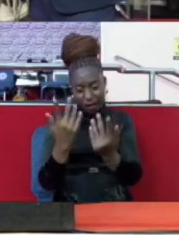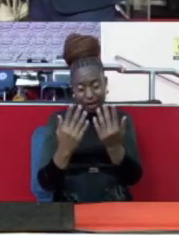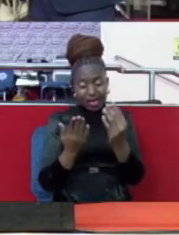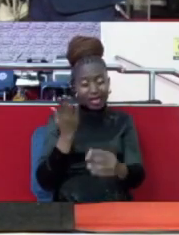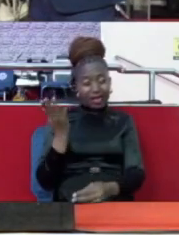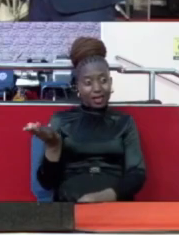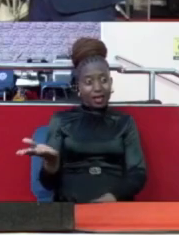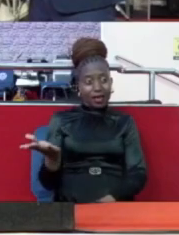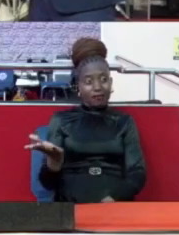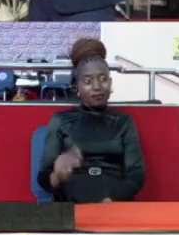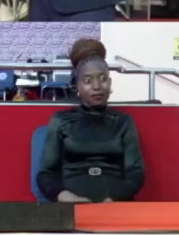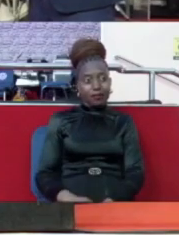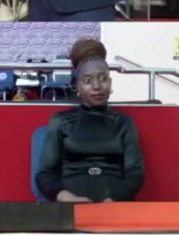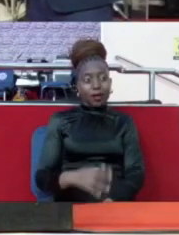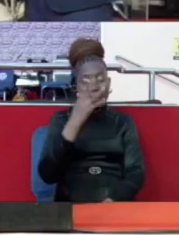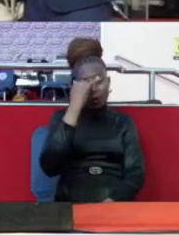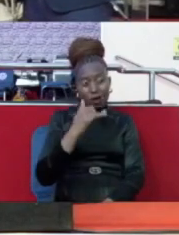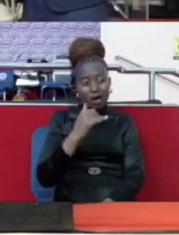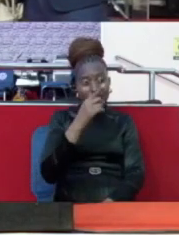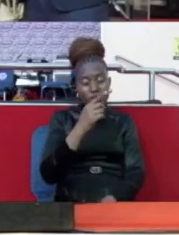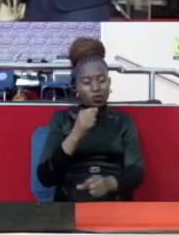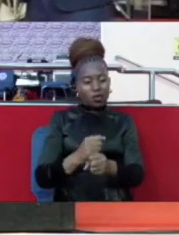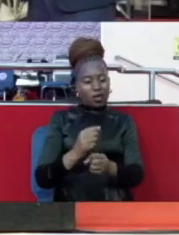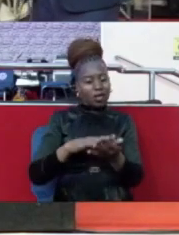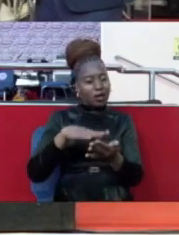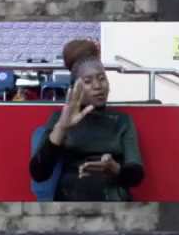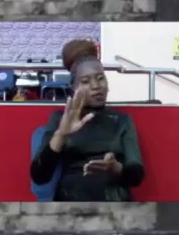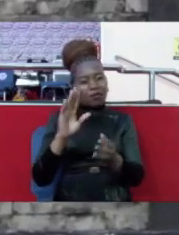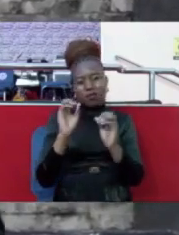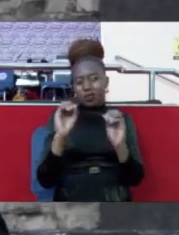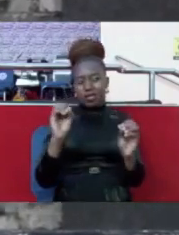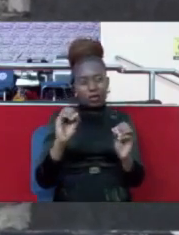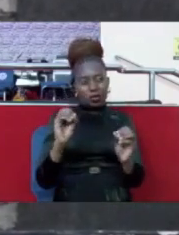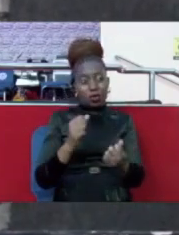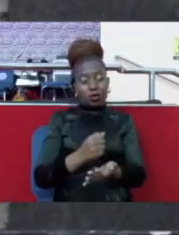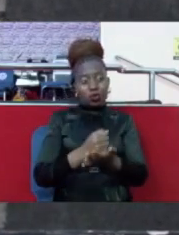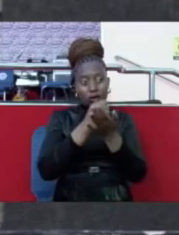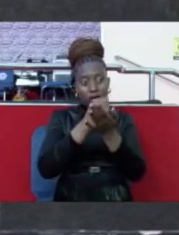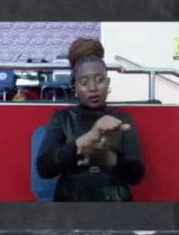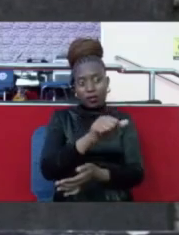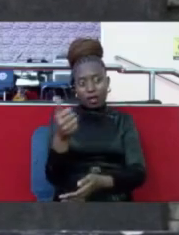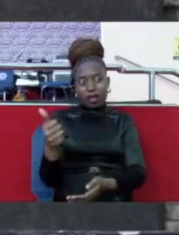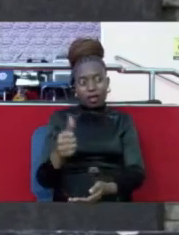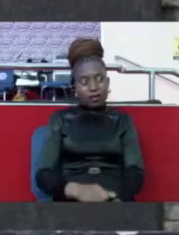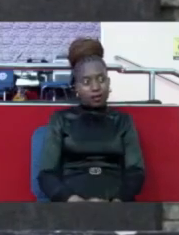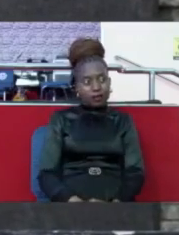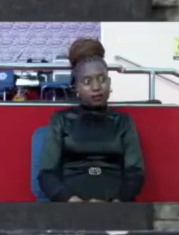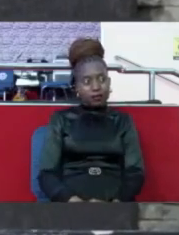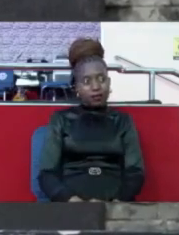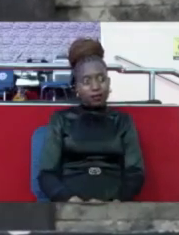had not done more. Kwamba hukufanya zaidi. To be a blessing to others. Kuwa baraka kwa wengine. If we're